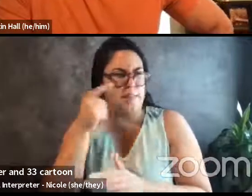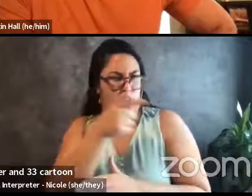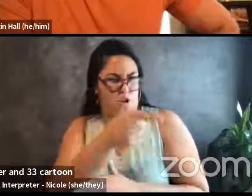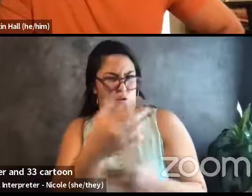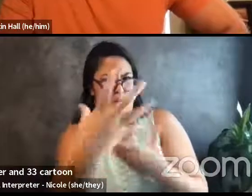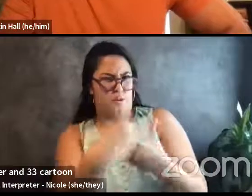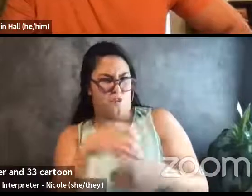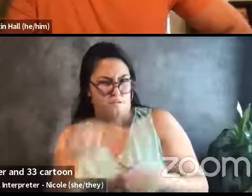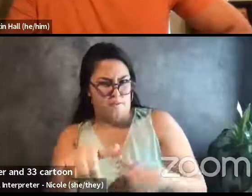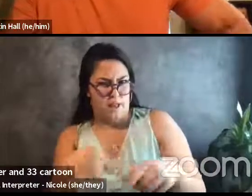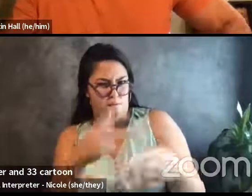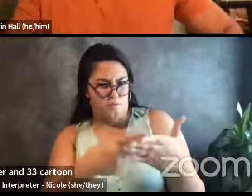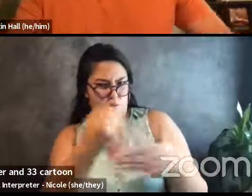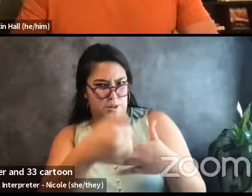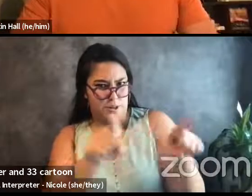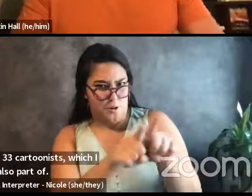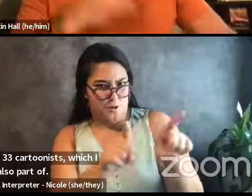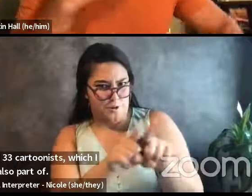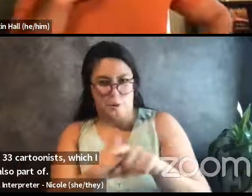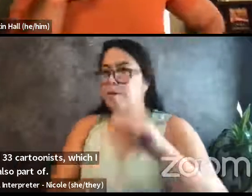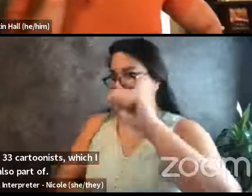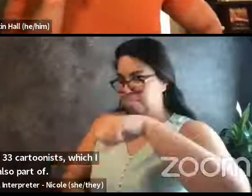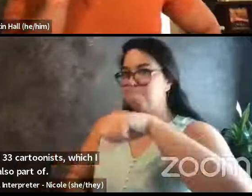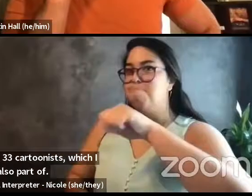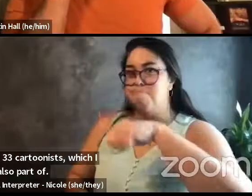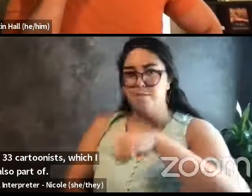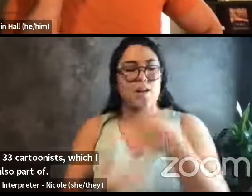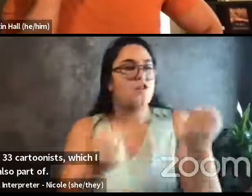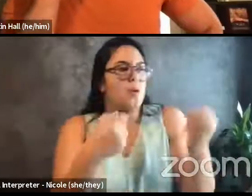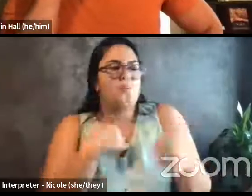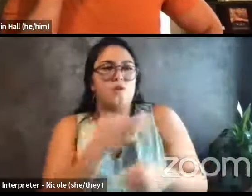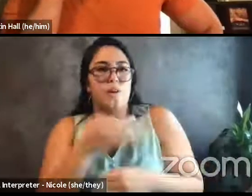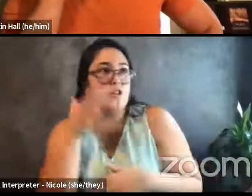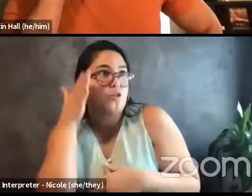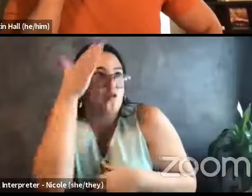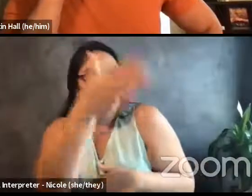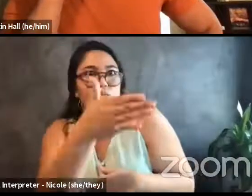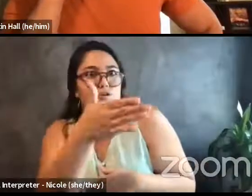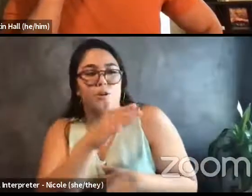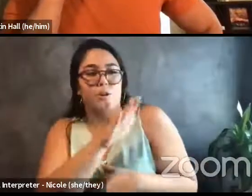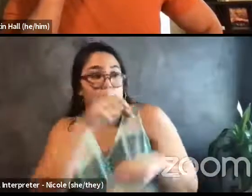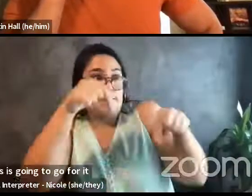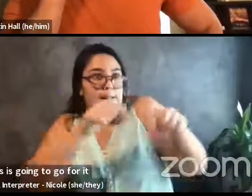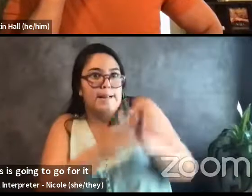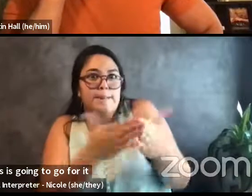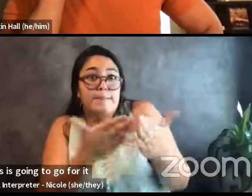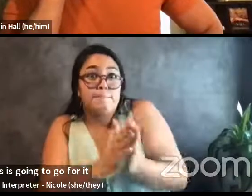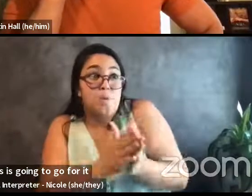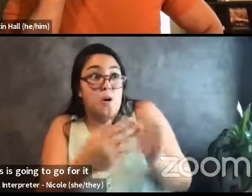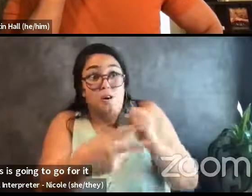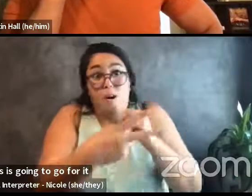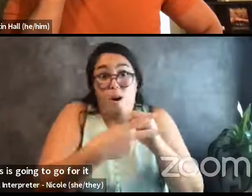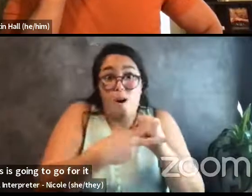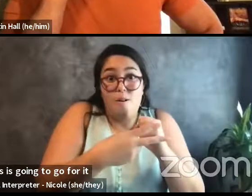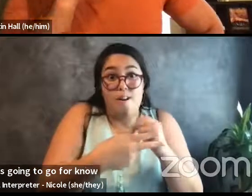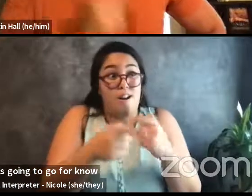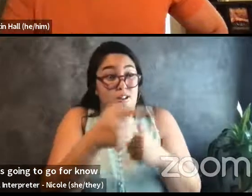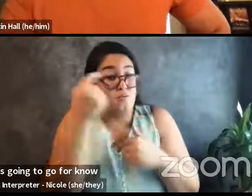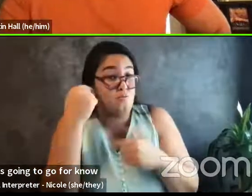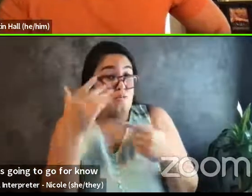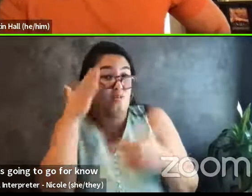Yeah. Um, yeah. Where do you think this is going to go for no straight lines and, um, archiving queer comics?